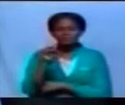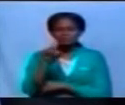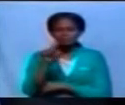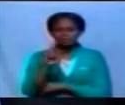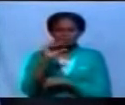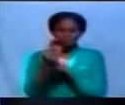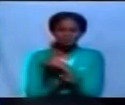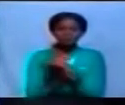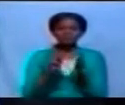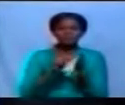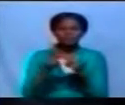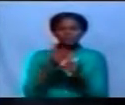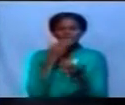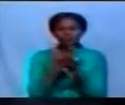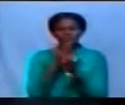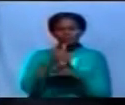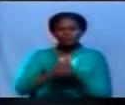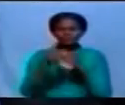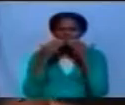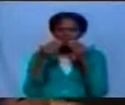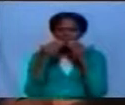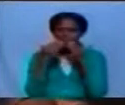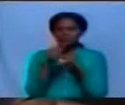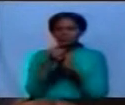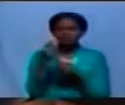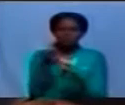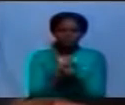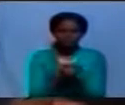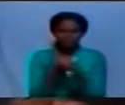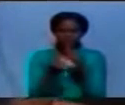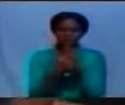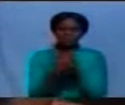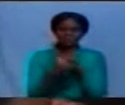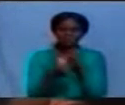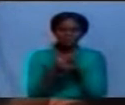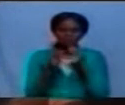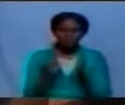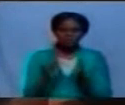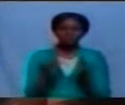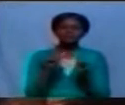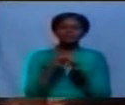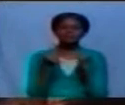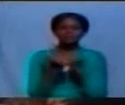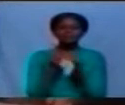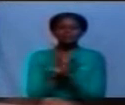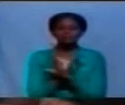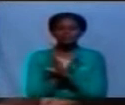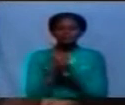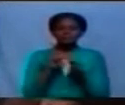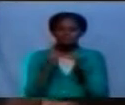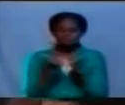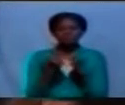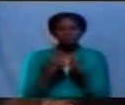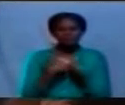program. Thank you, Vivazio. How are you? Fine, thank you. You are coming from the Bankers Association of Zambia. It's an association that has